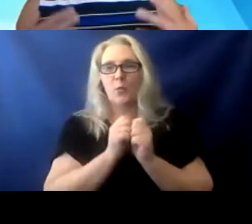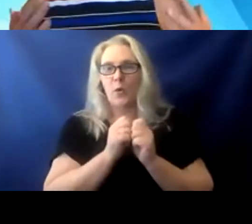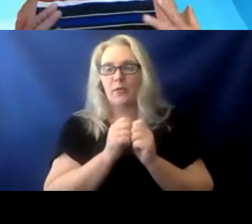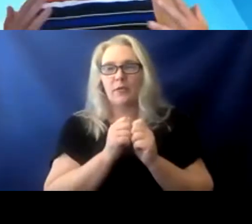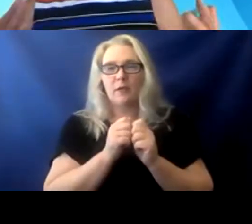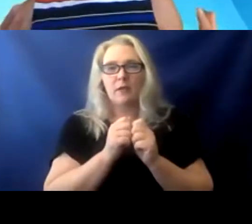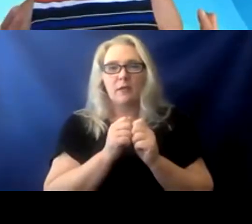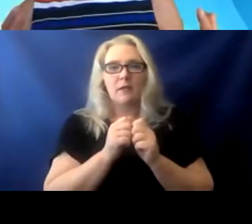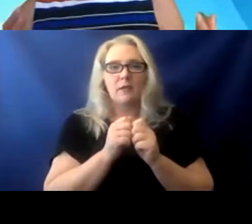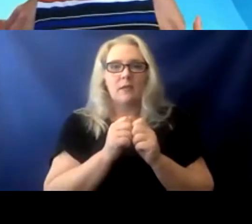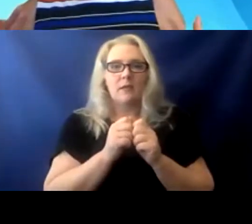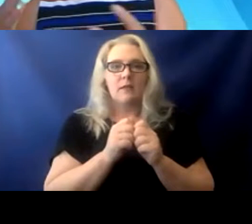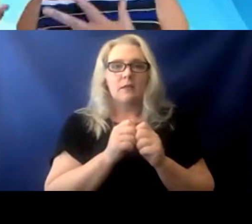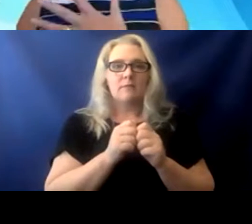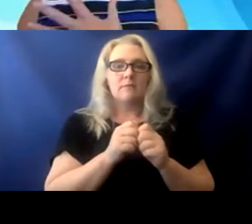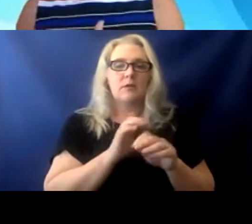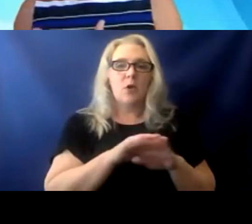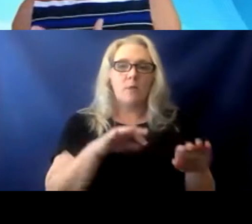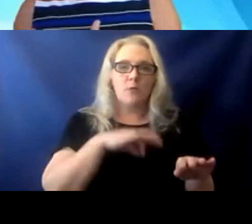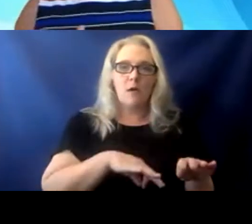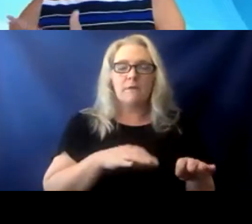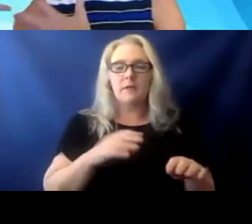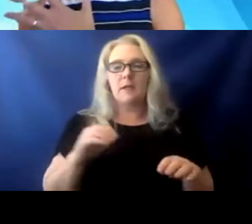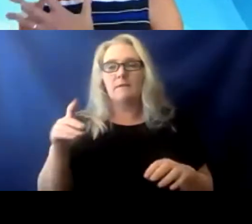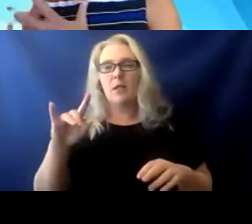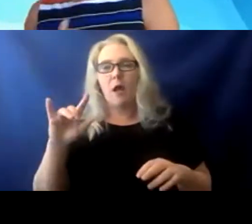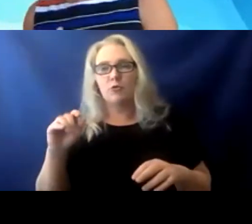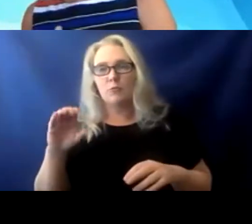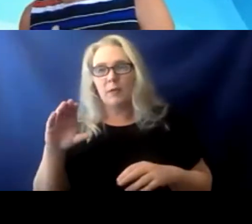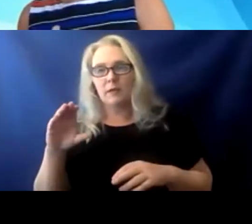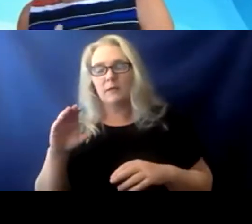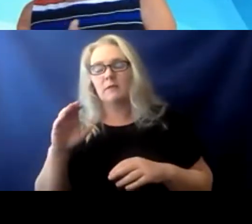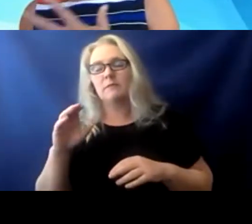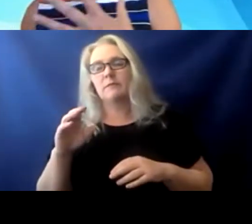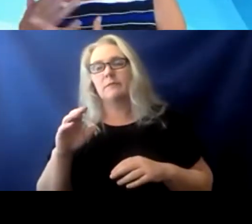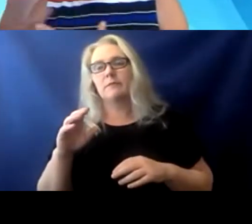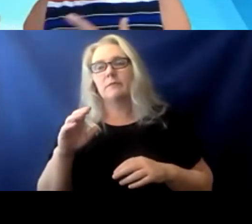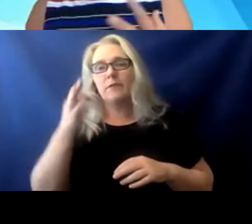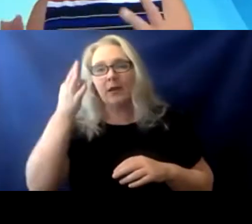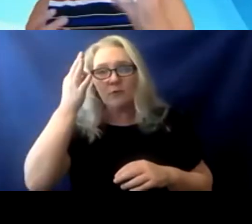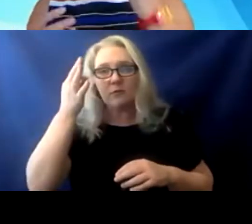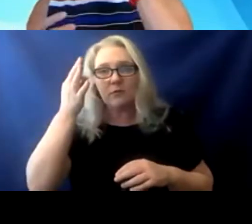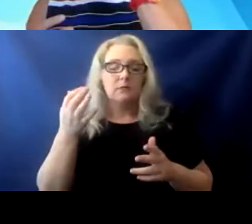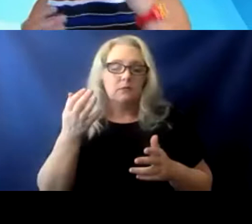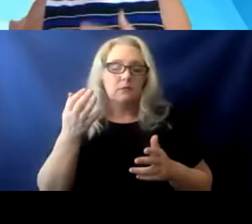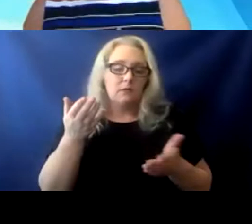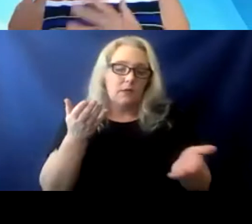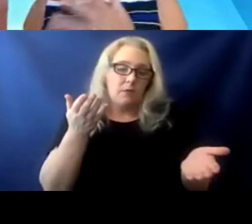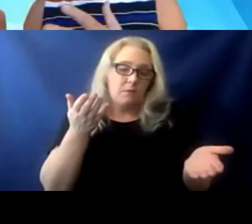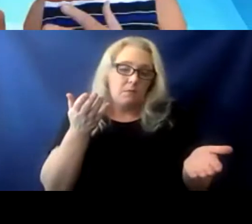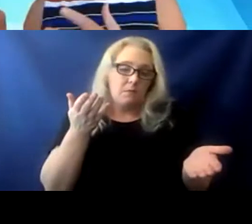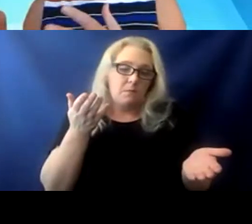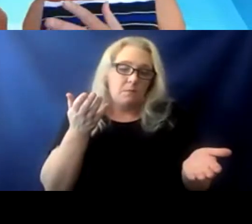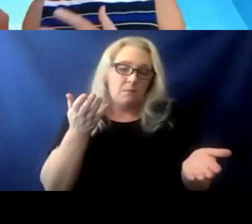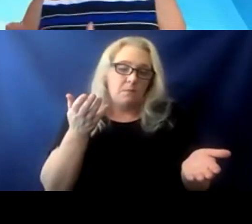their nonprofit and philanthropic leadership, some state leadership, some potential federal one-time money, there will be a way to